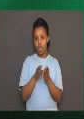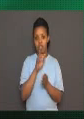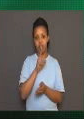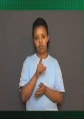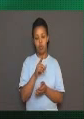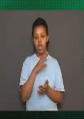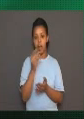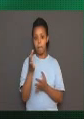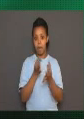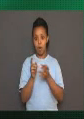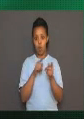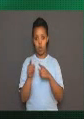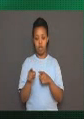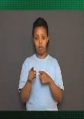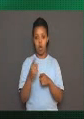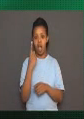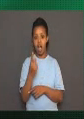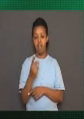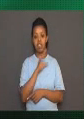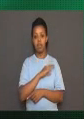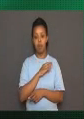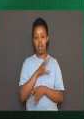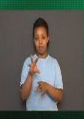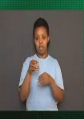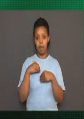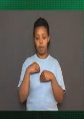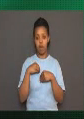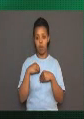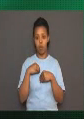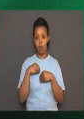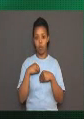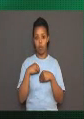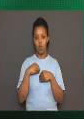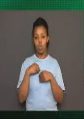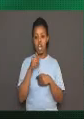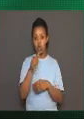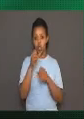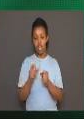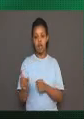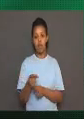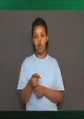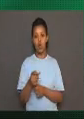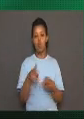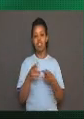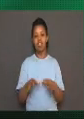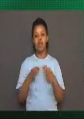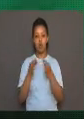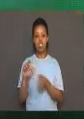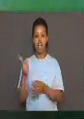the inheritance of one trait is independent of the inheritance of